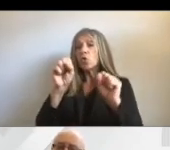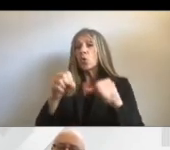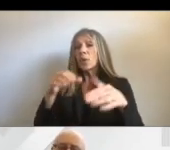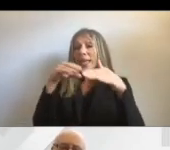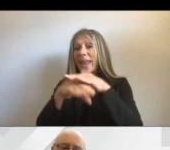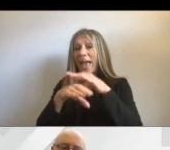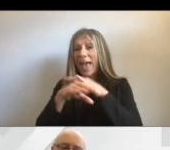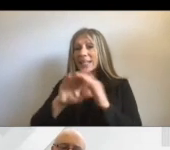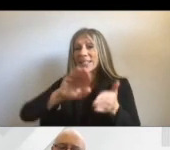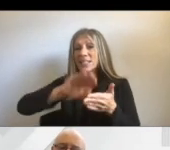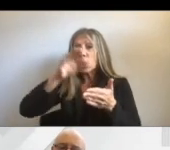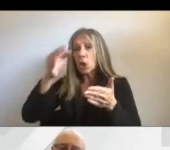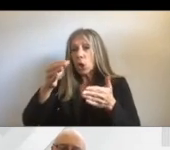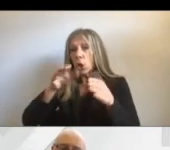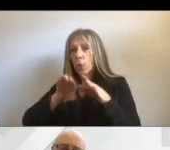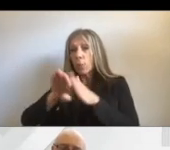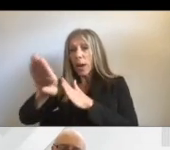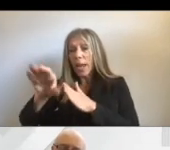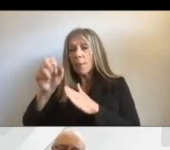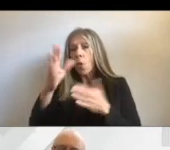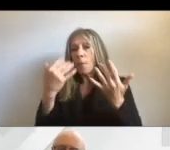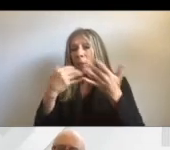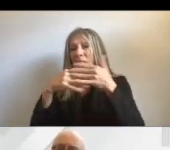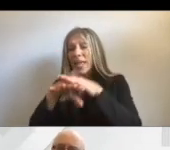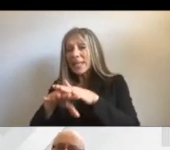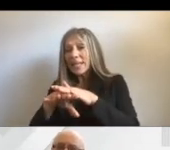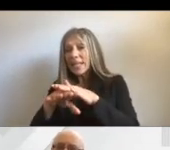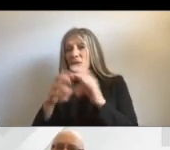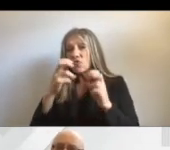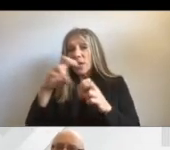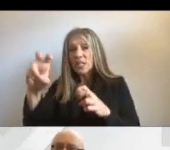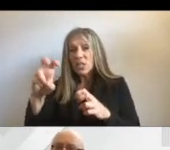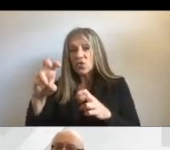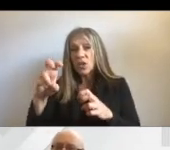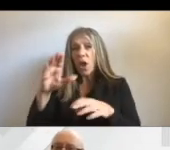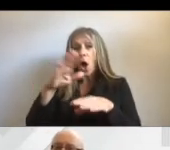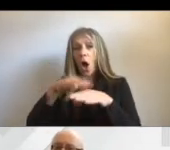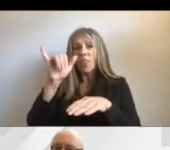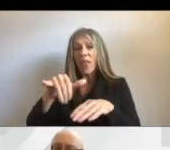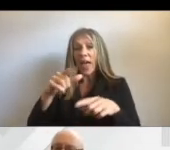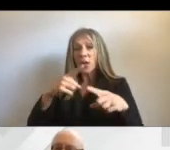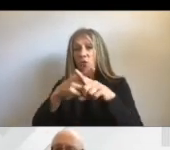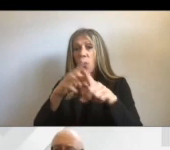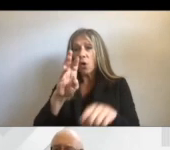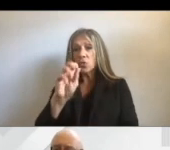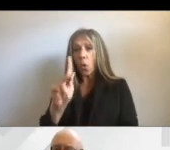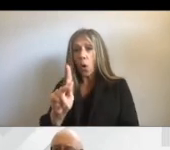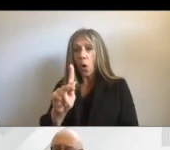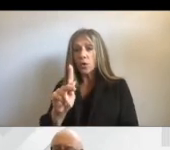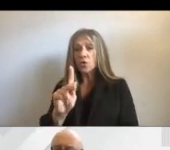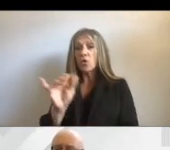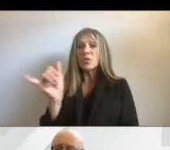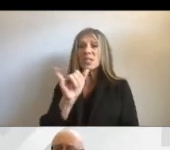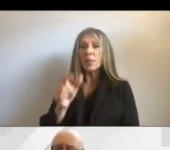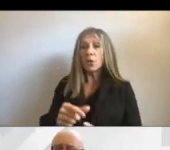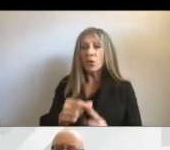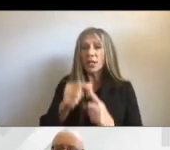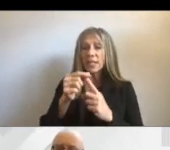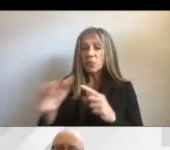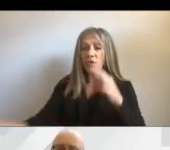vehicle in accordance with the applicable requirements in 49 CFR Part 37 and 38. That's